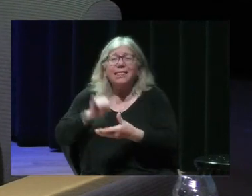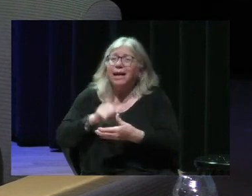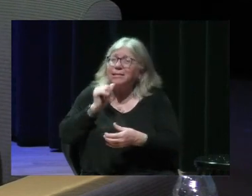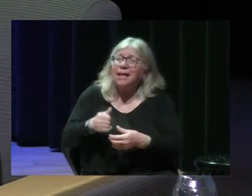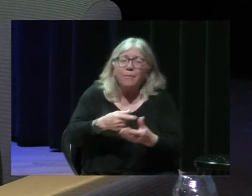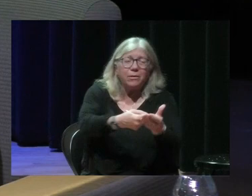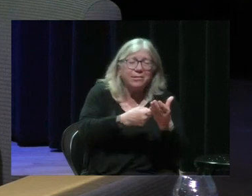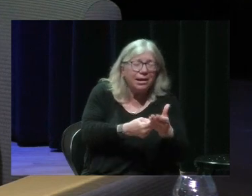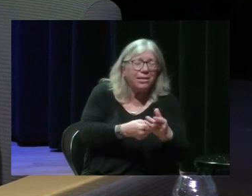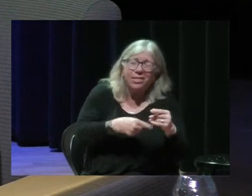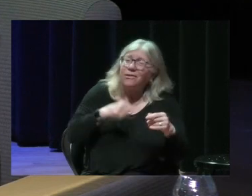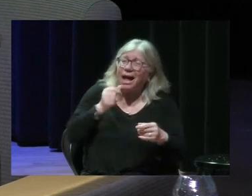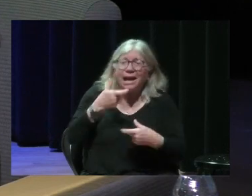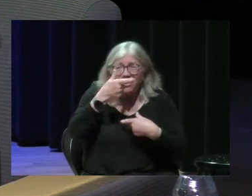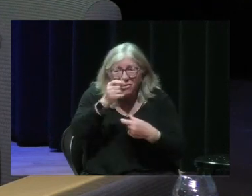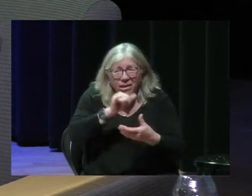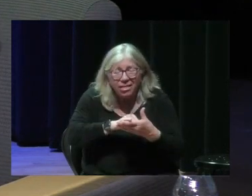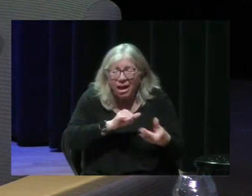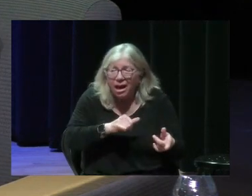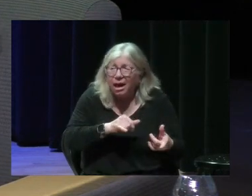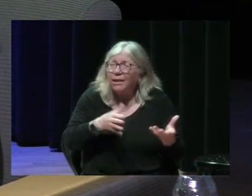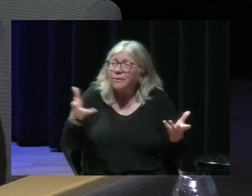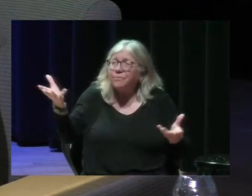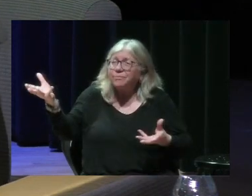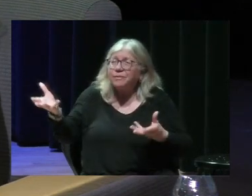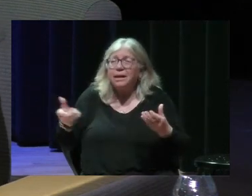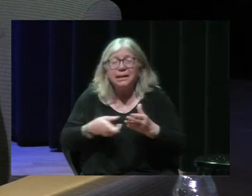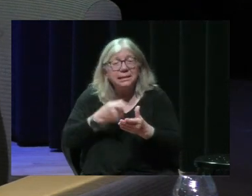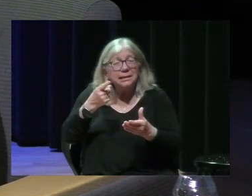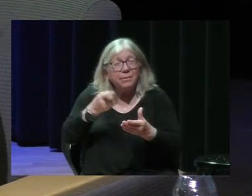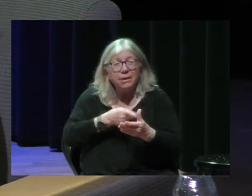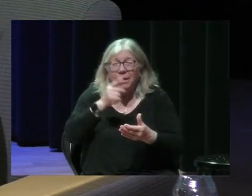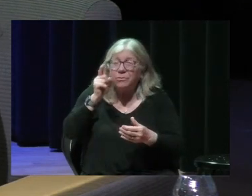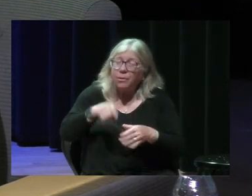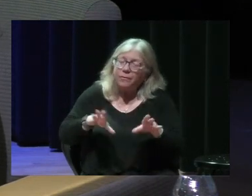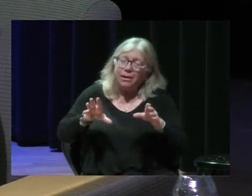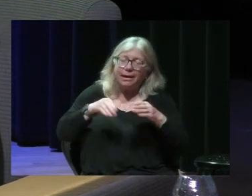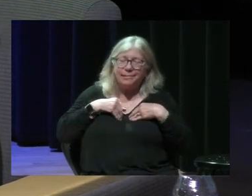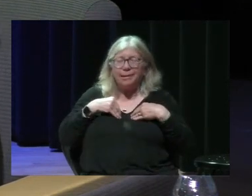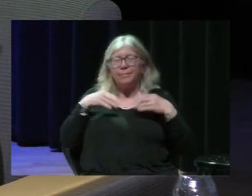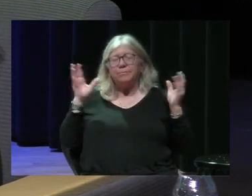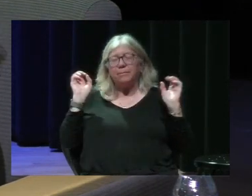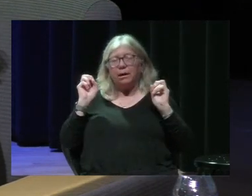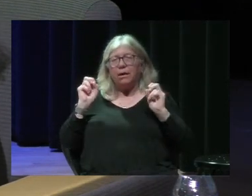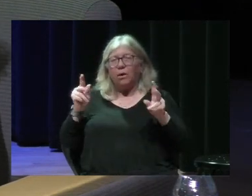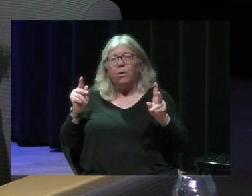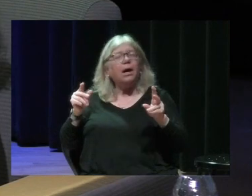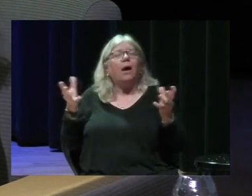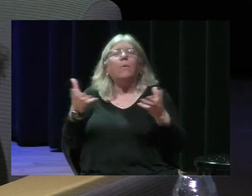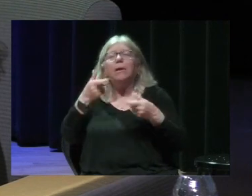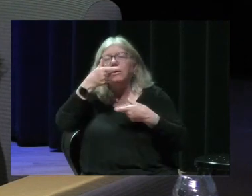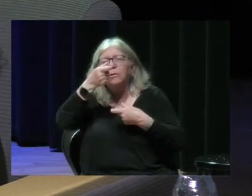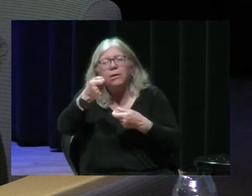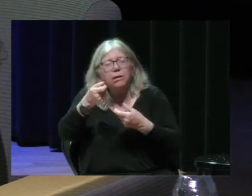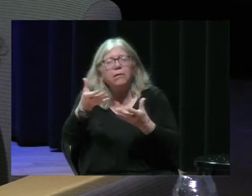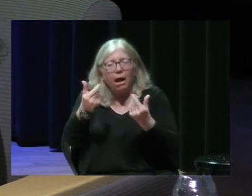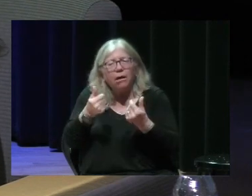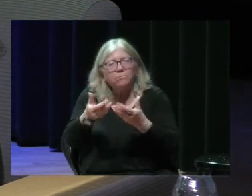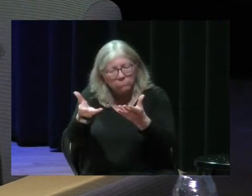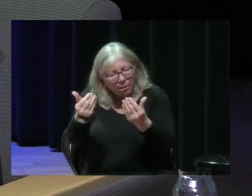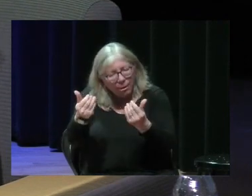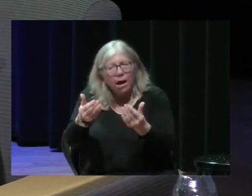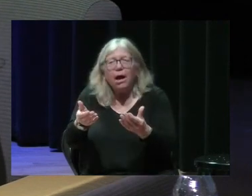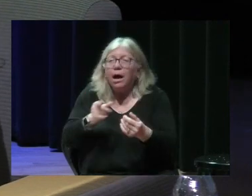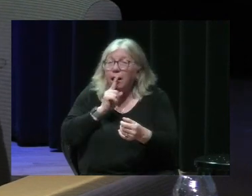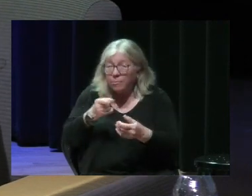they were interested in. And you just, you know, sometimes just have to accept that and say, okay, what are you interested in? Let me go there with you, because I